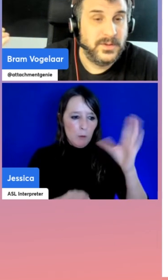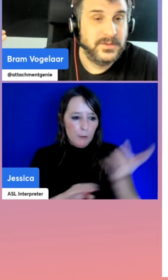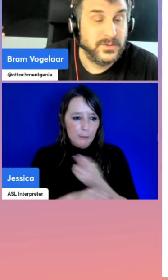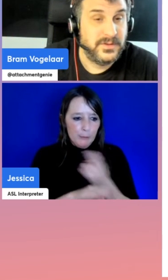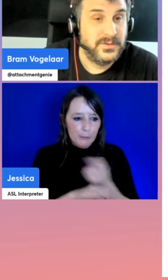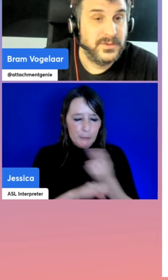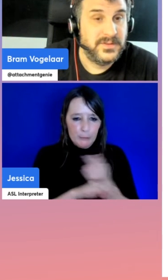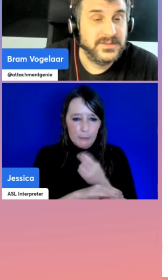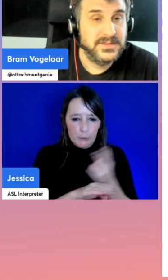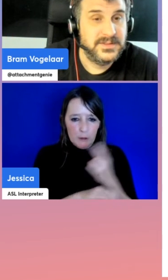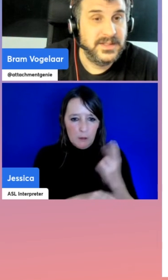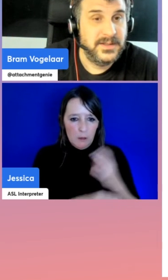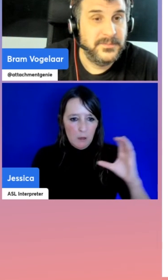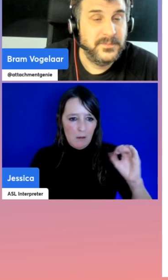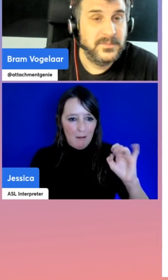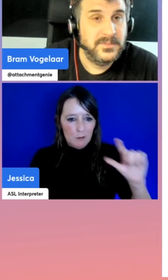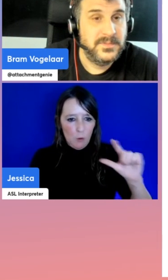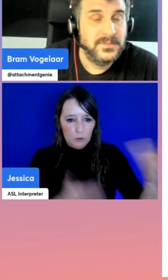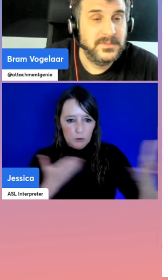Consul service